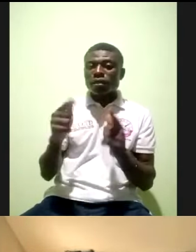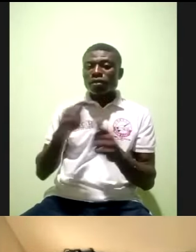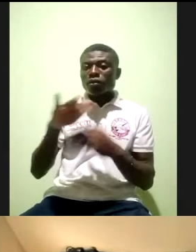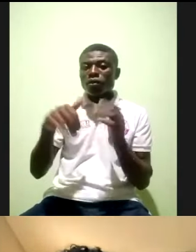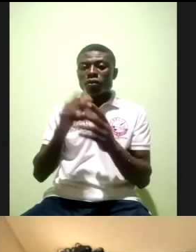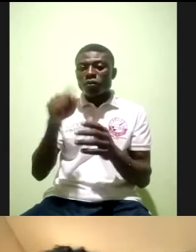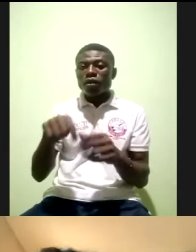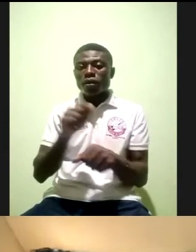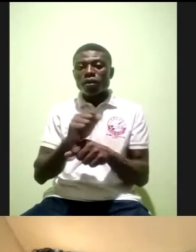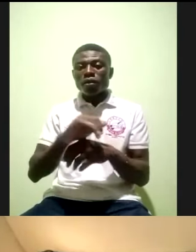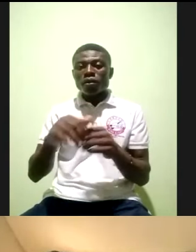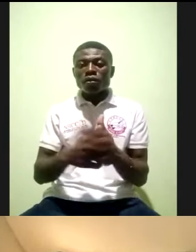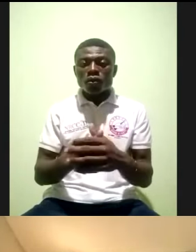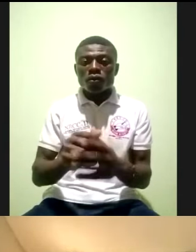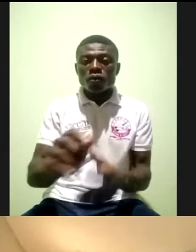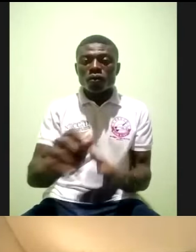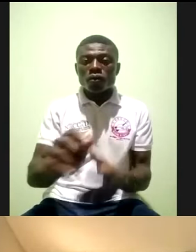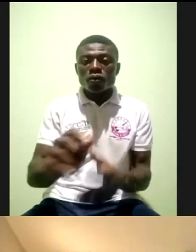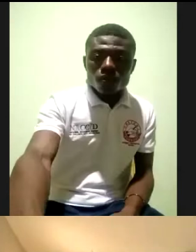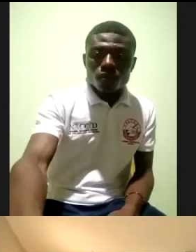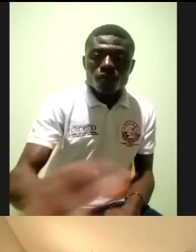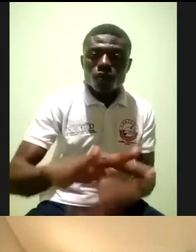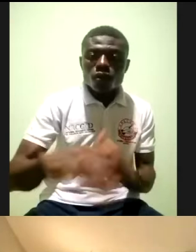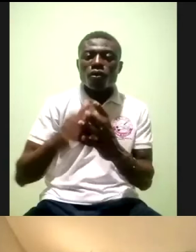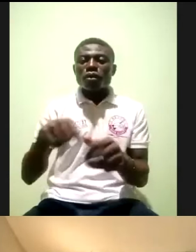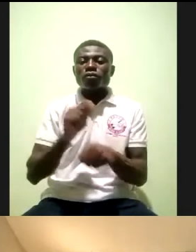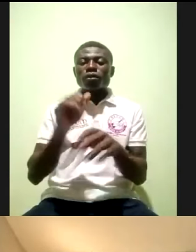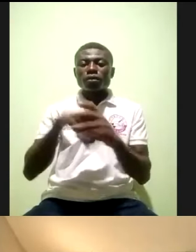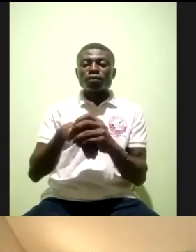which appears bigger might be a bigger number for them.